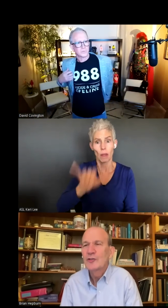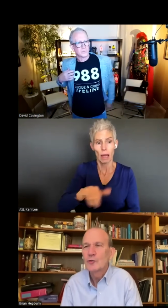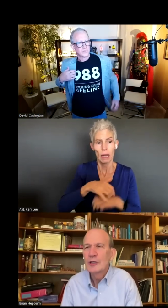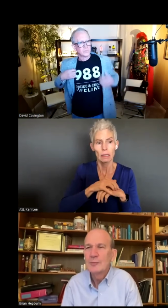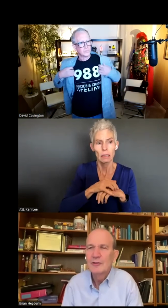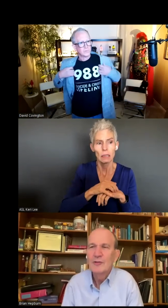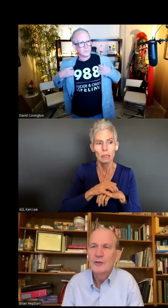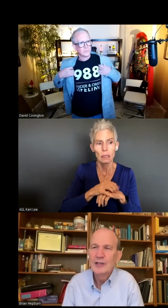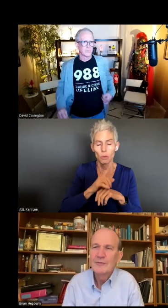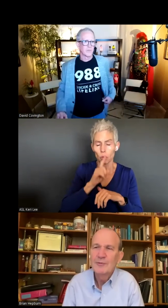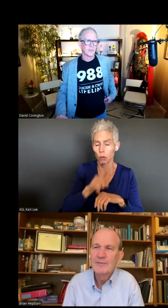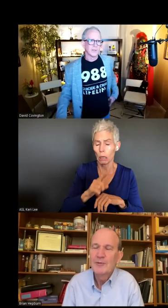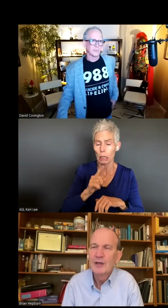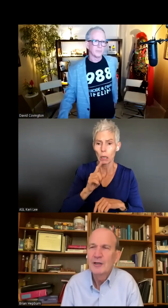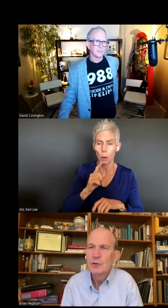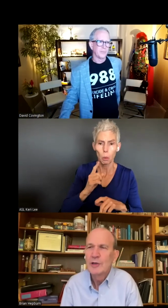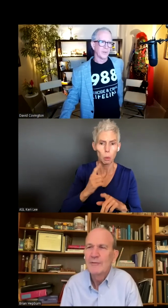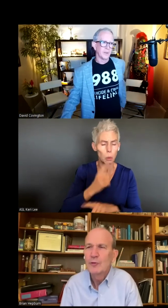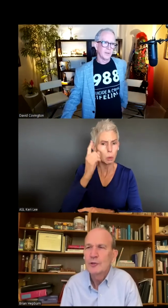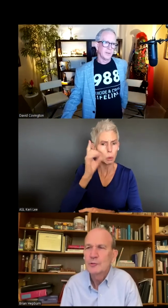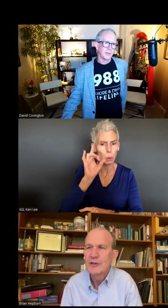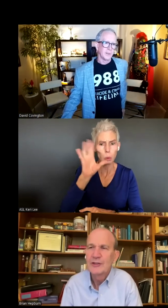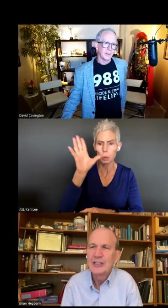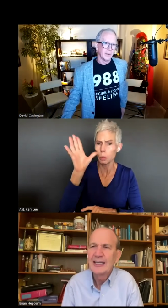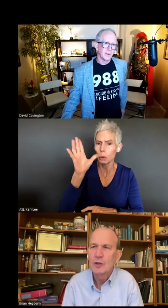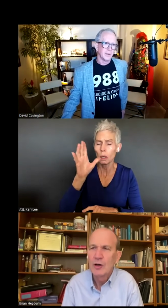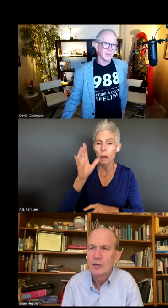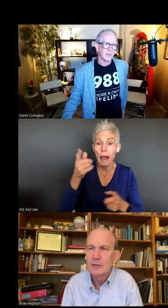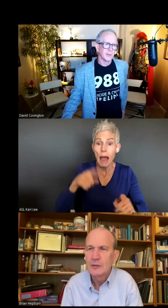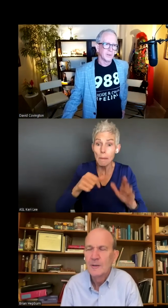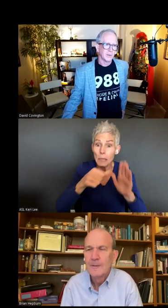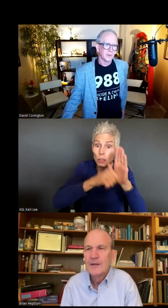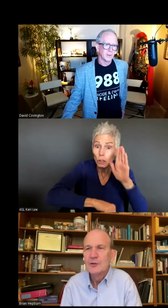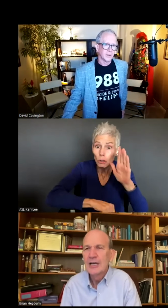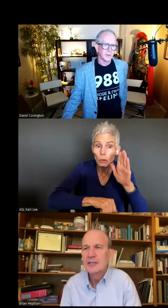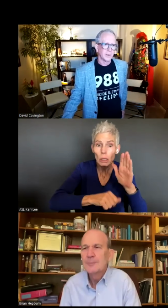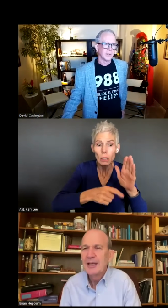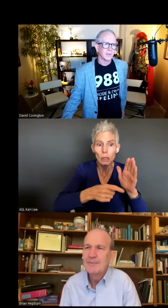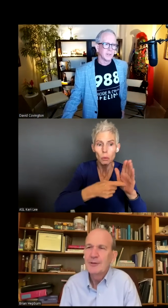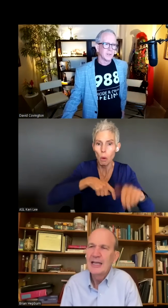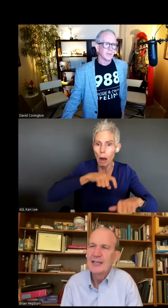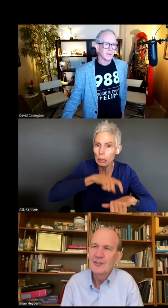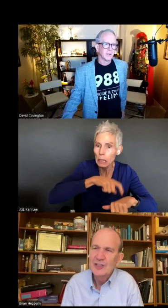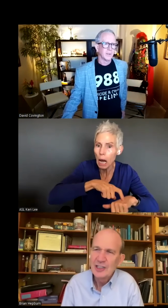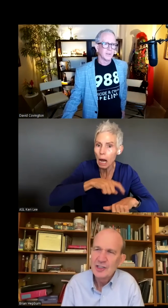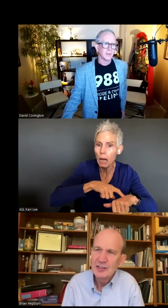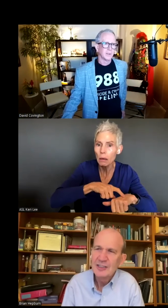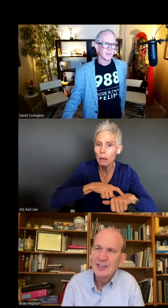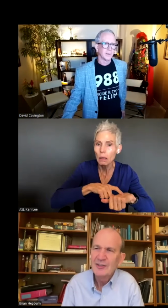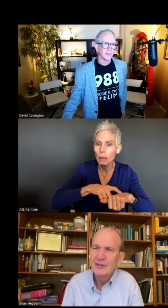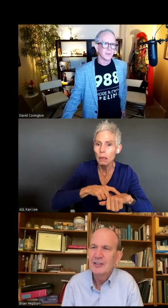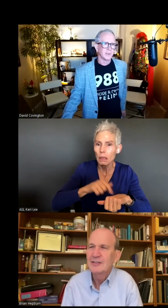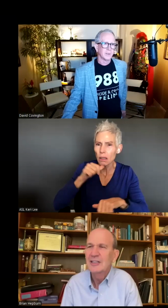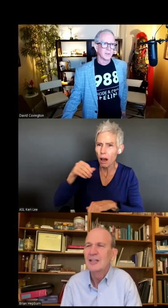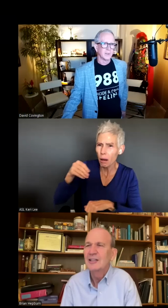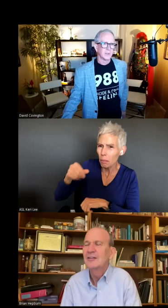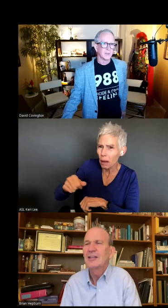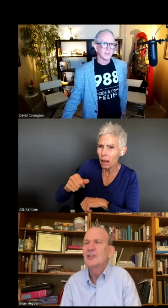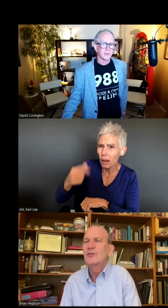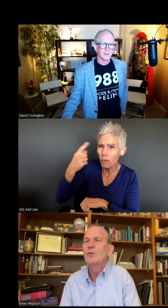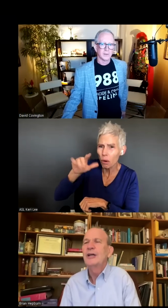so extreme, so that if you have surgeries that take longer, you're not going to pay for the anesthesia that takes